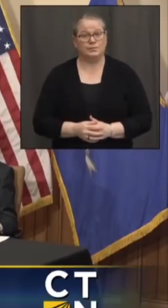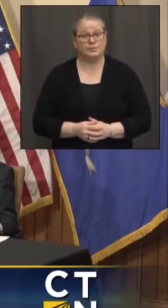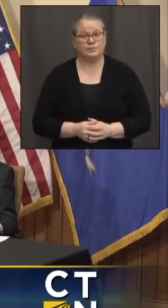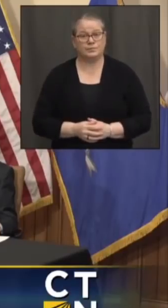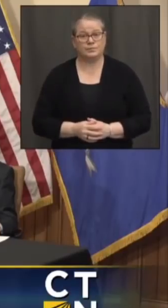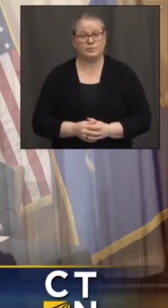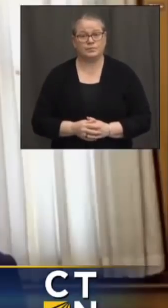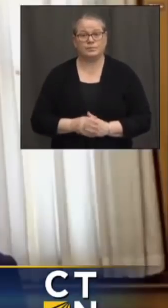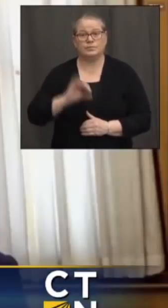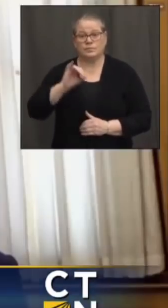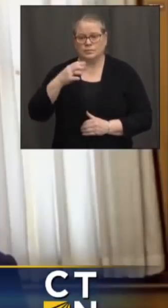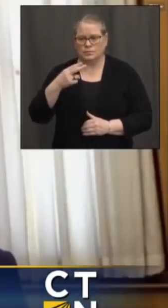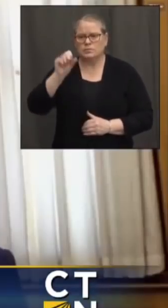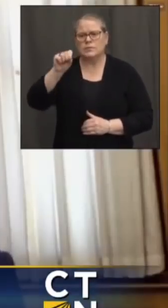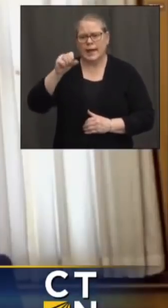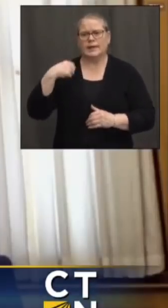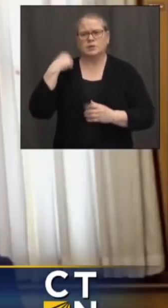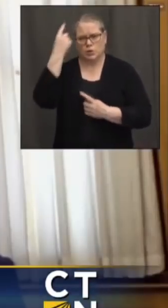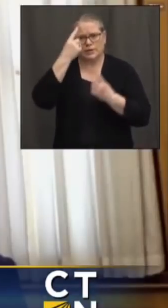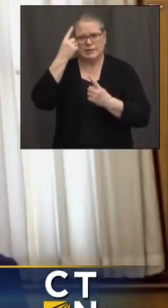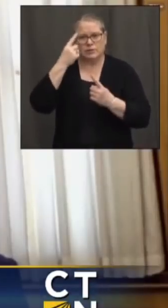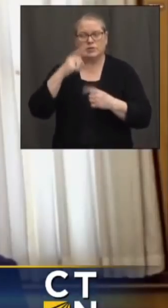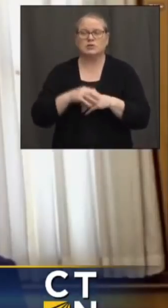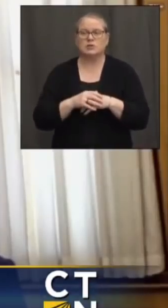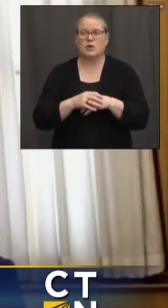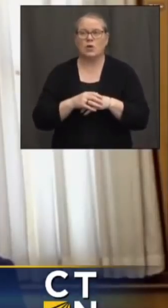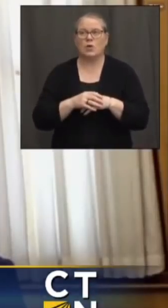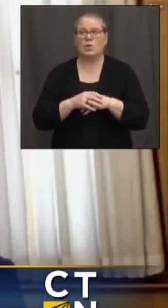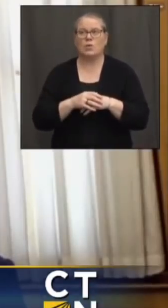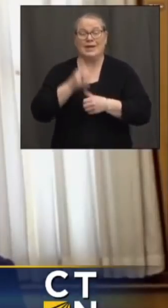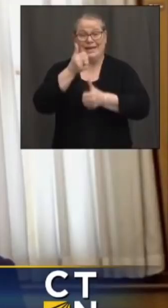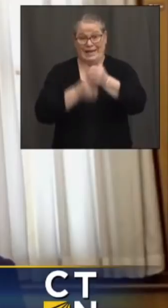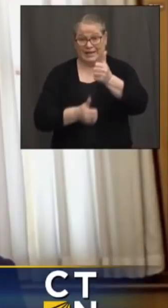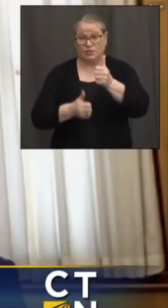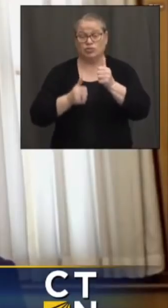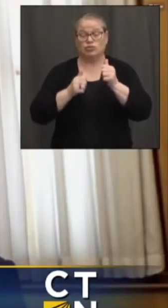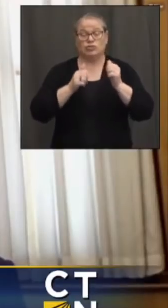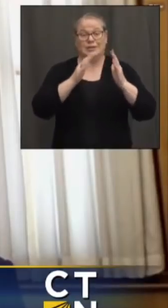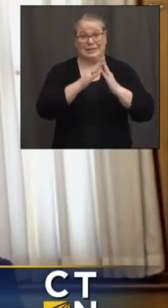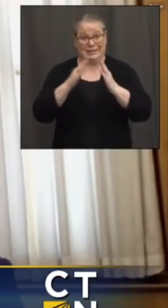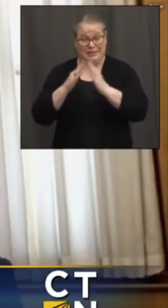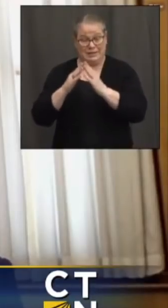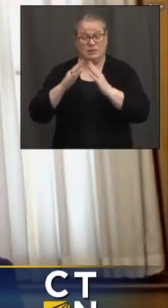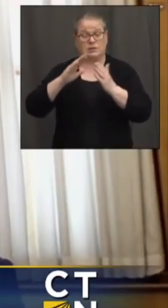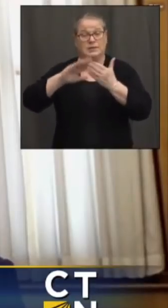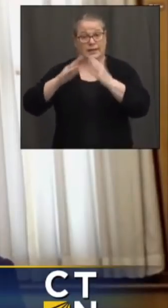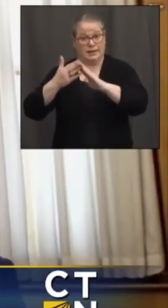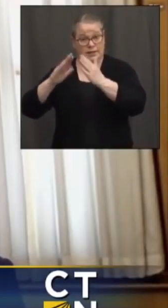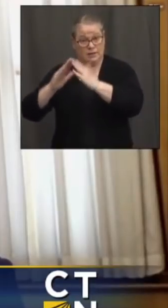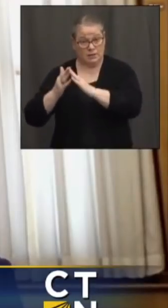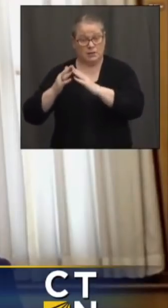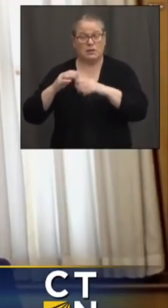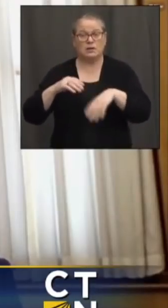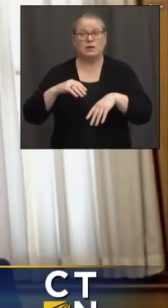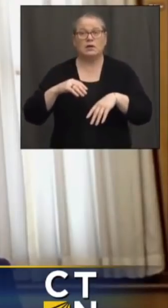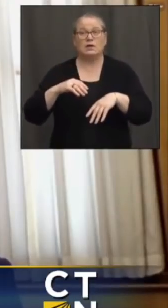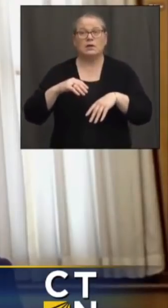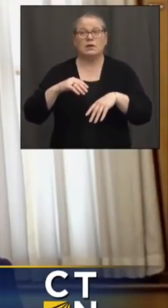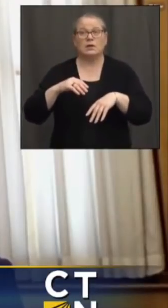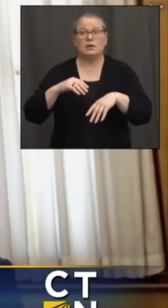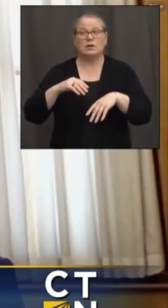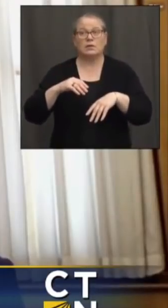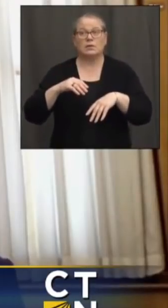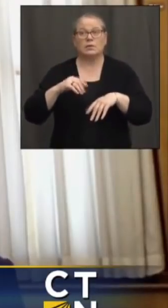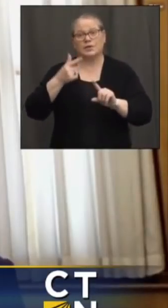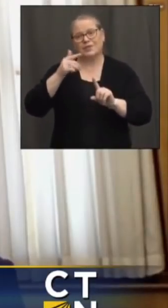Yes, there are. So, each city and town is, as the governor alluded to earlier with the GOTV analogy,